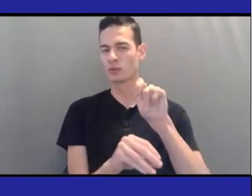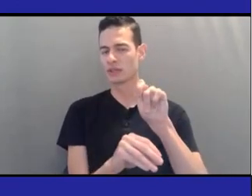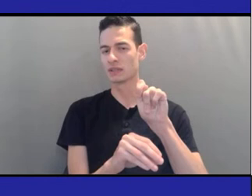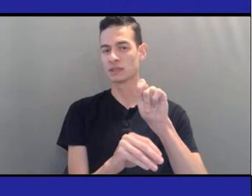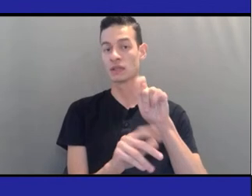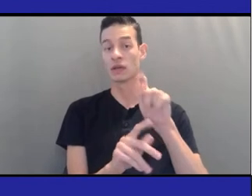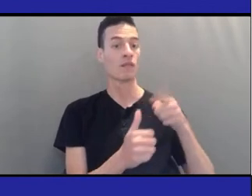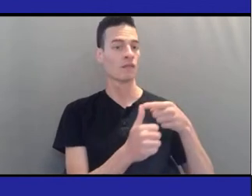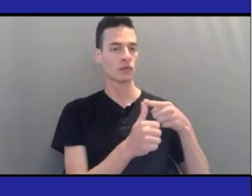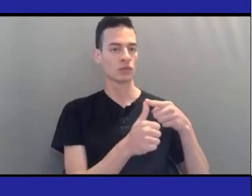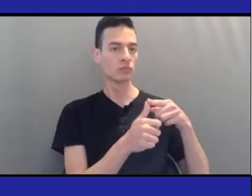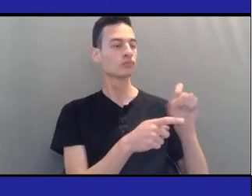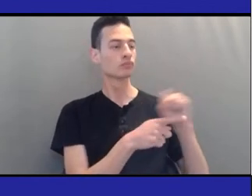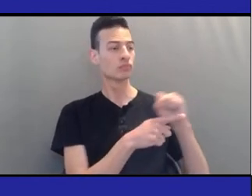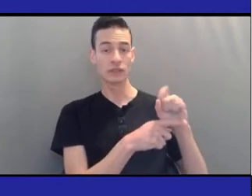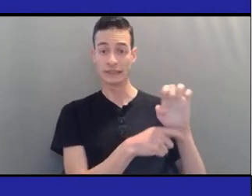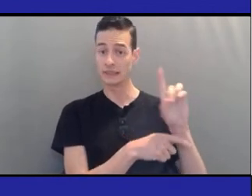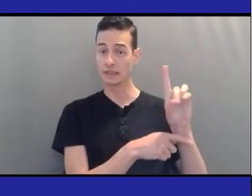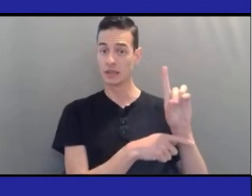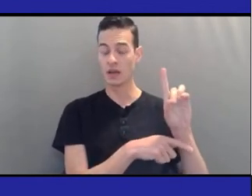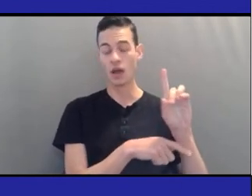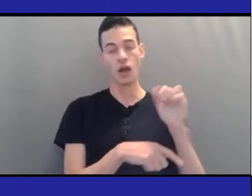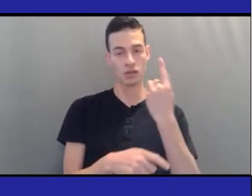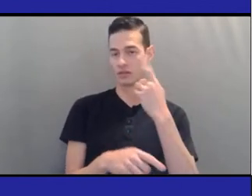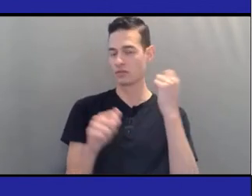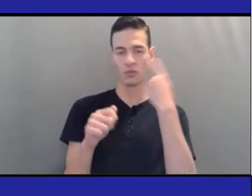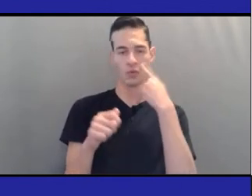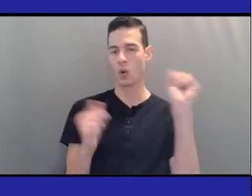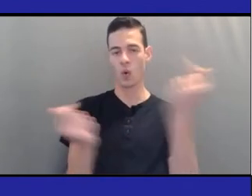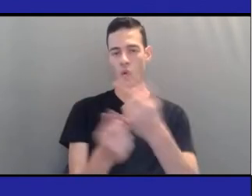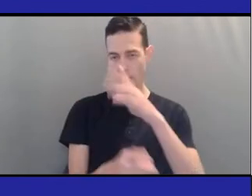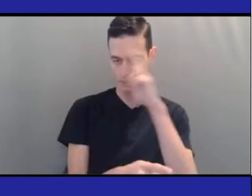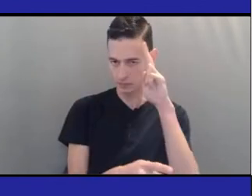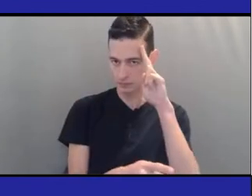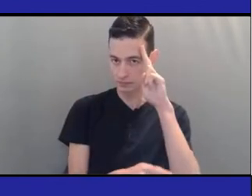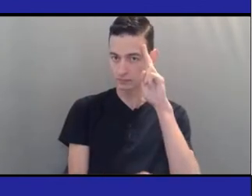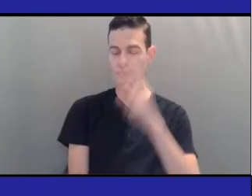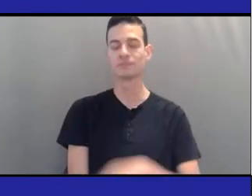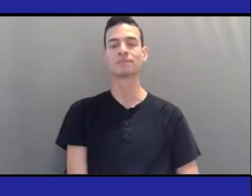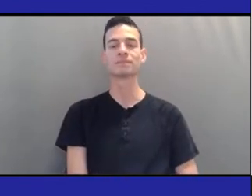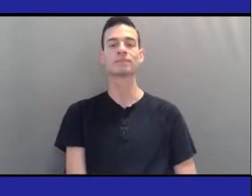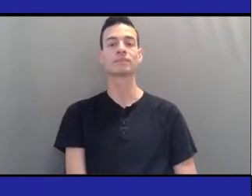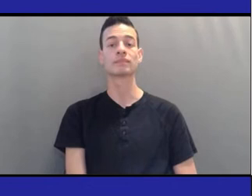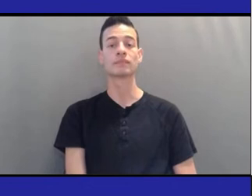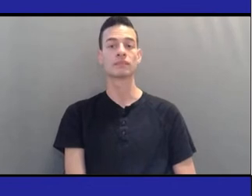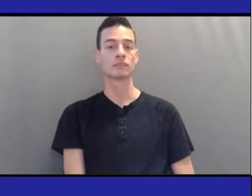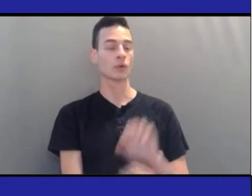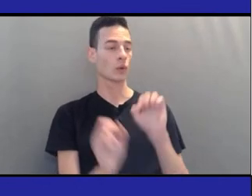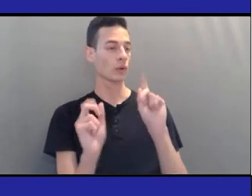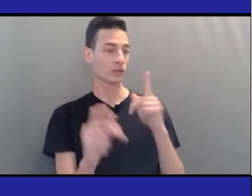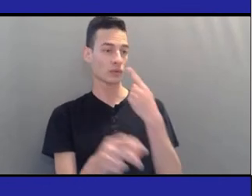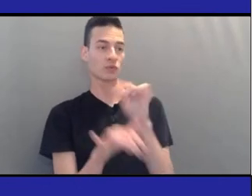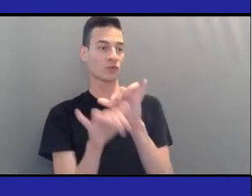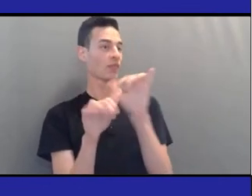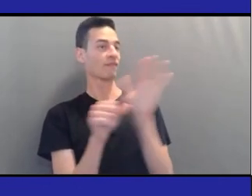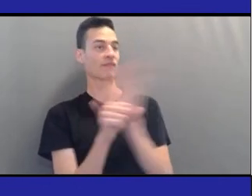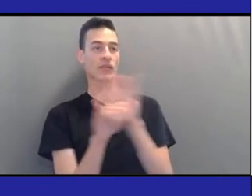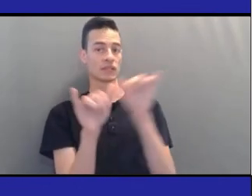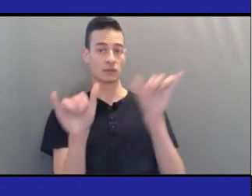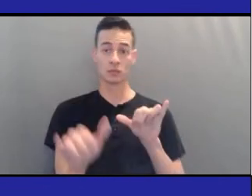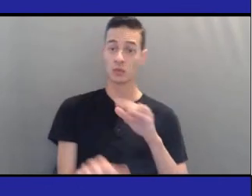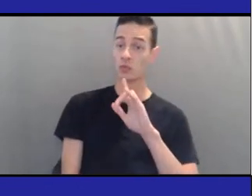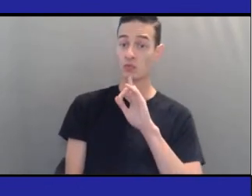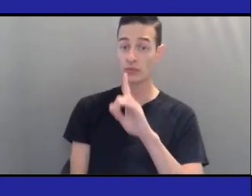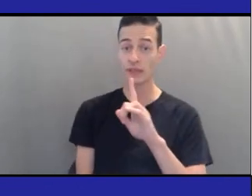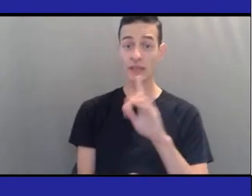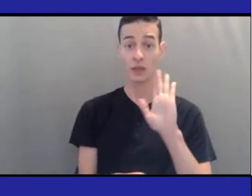for all of the hospitals. And some concern for on-site people who can assist them. Actually, they will be